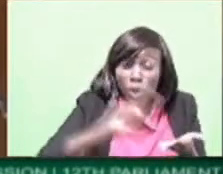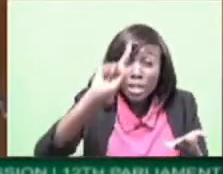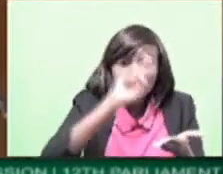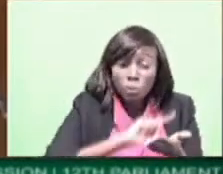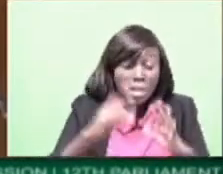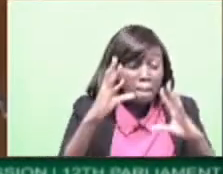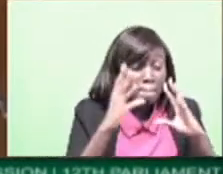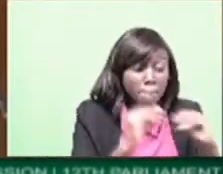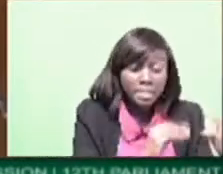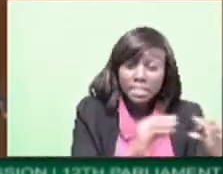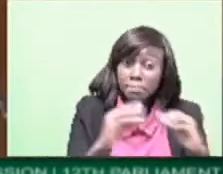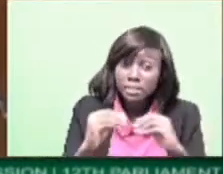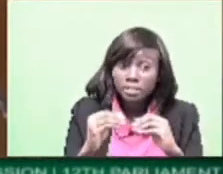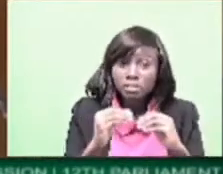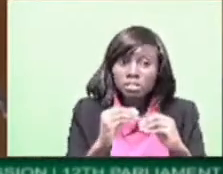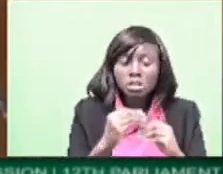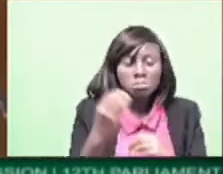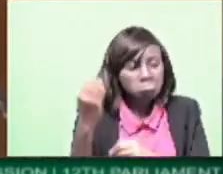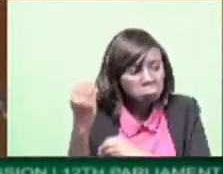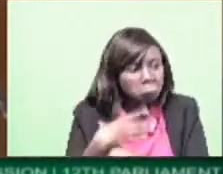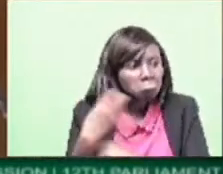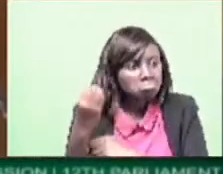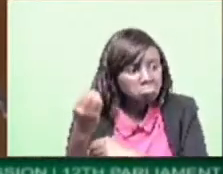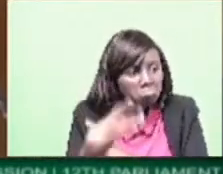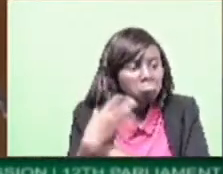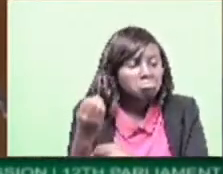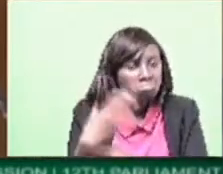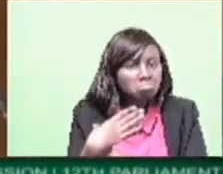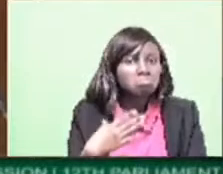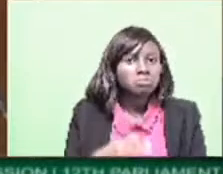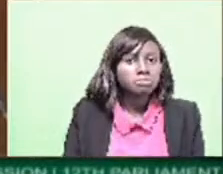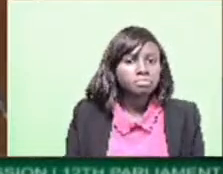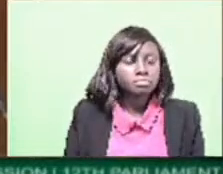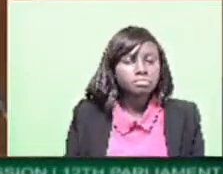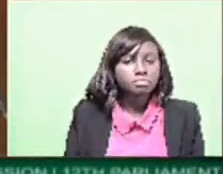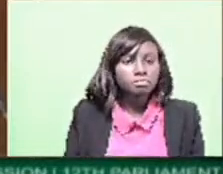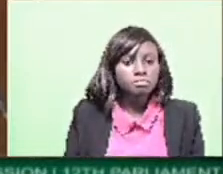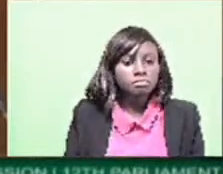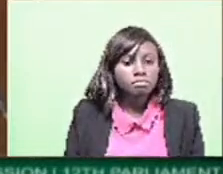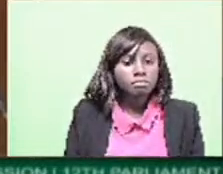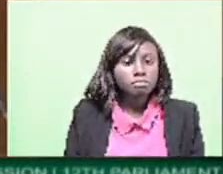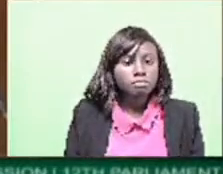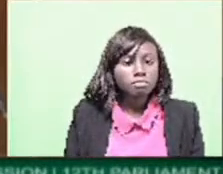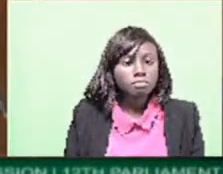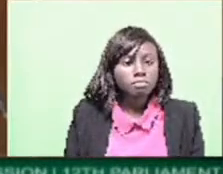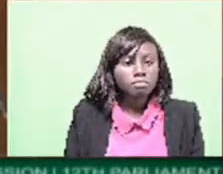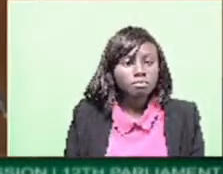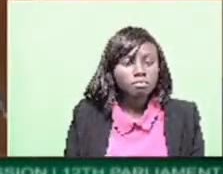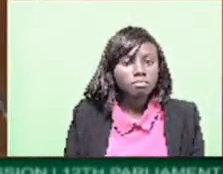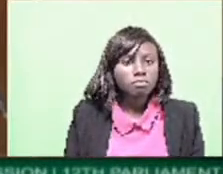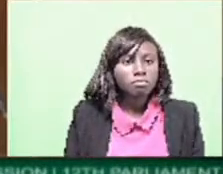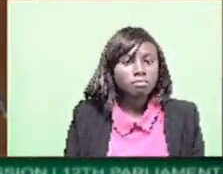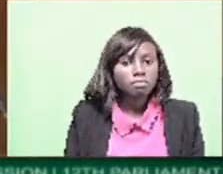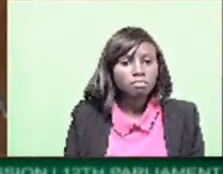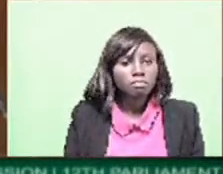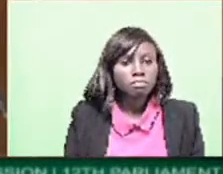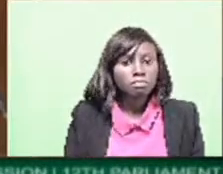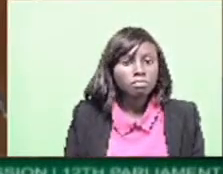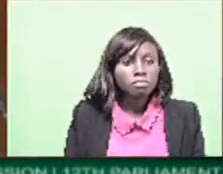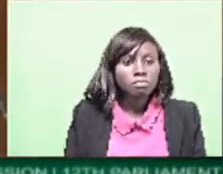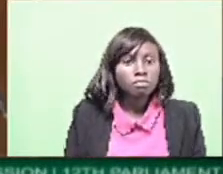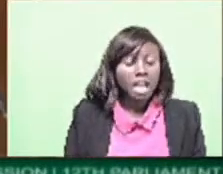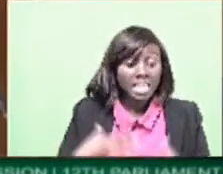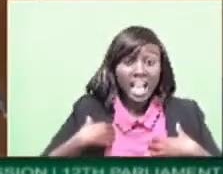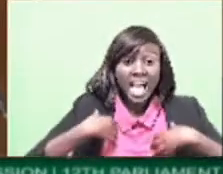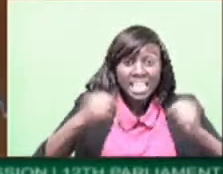to their advice. And to their credit, the Trinidad and Tobago public servant experts, the health experts, said very early